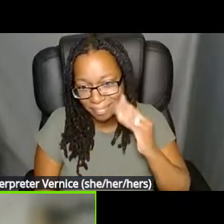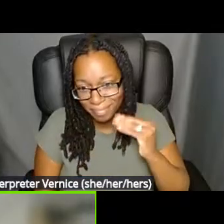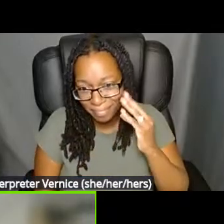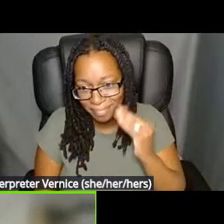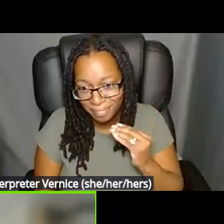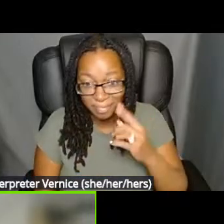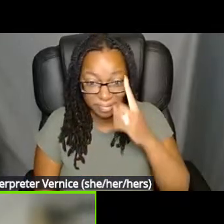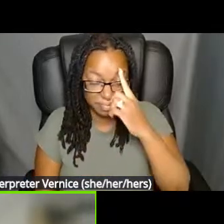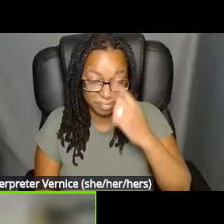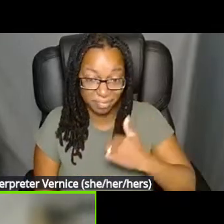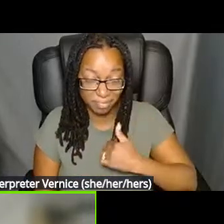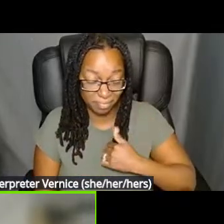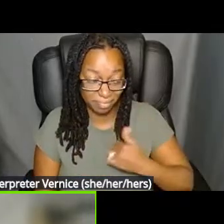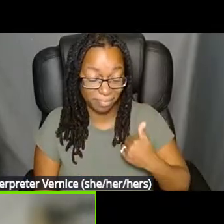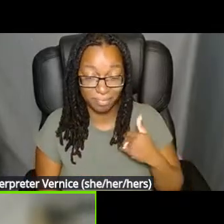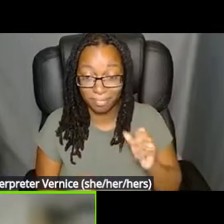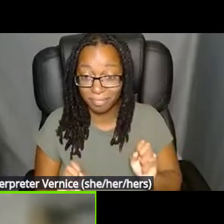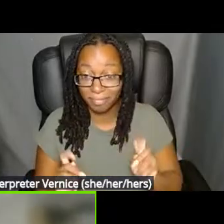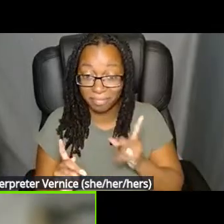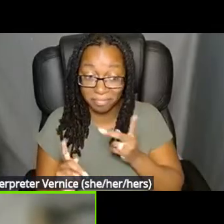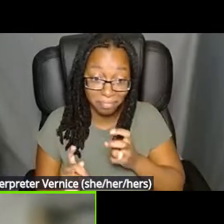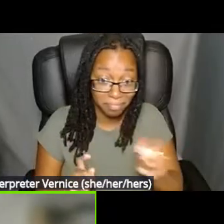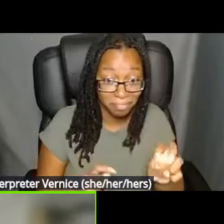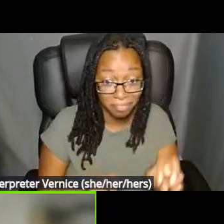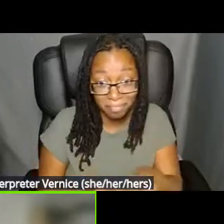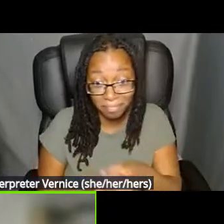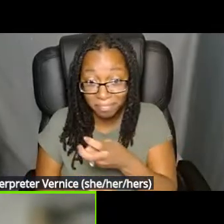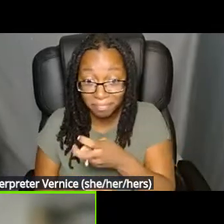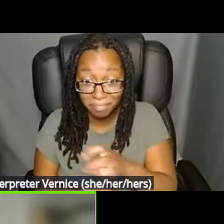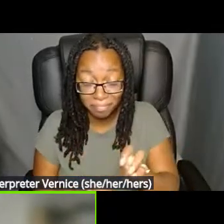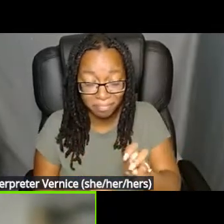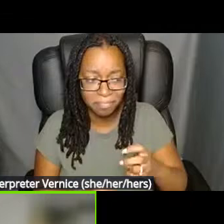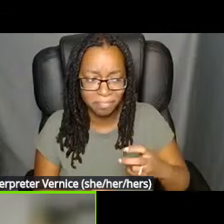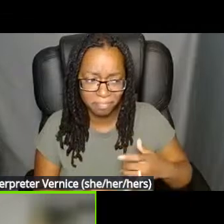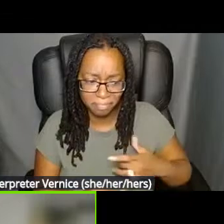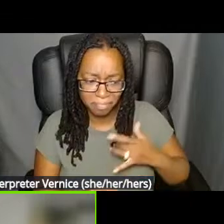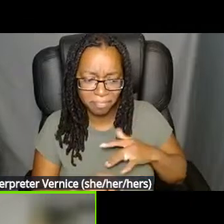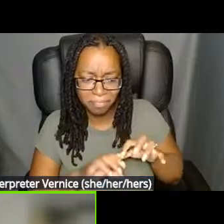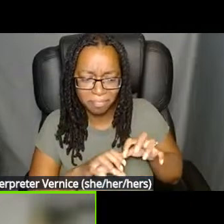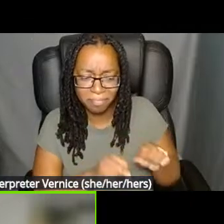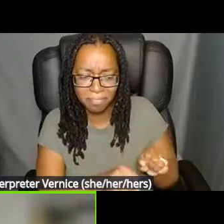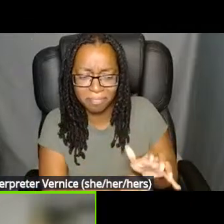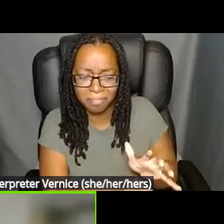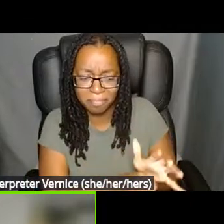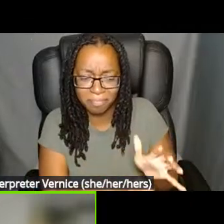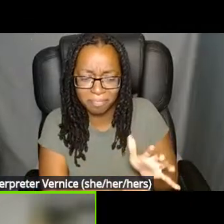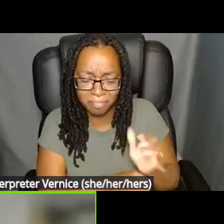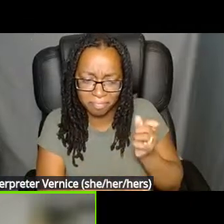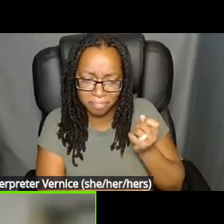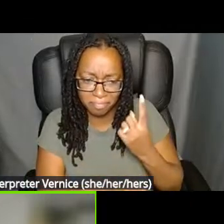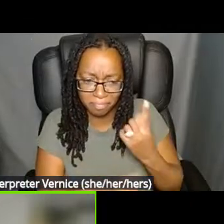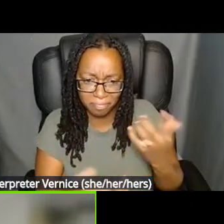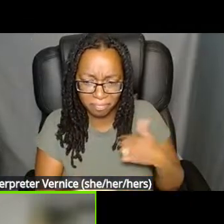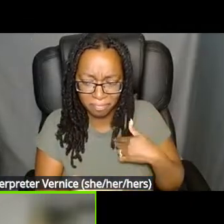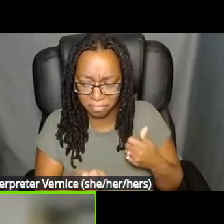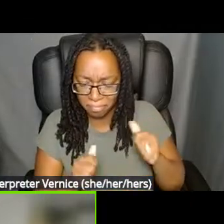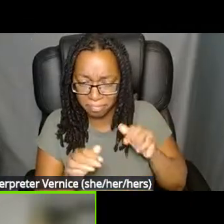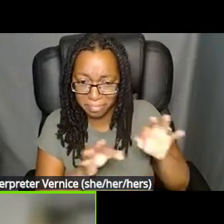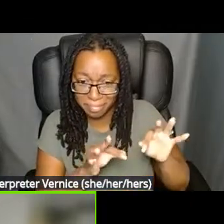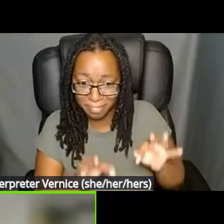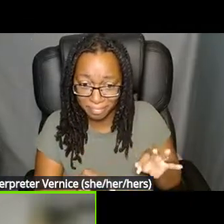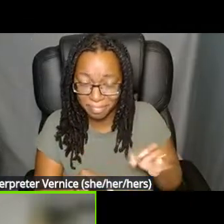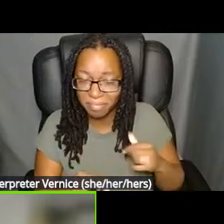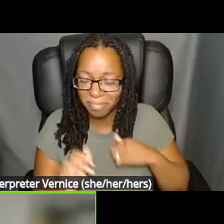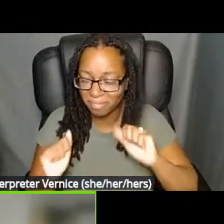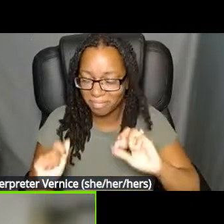another, to another, and grasp it enough to be confident in what I'm saying and confident enough to be able to sell it. So for me, the one thing